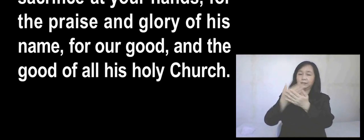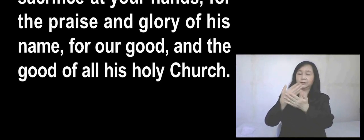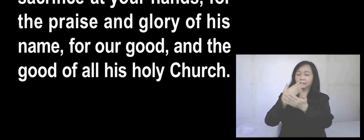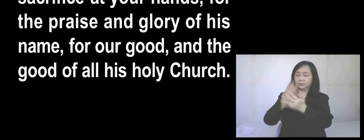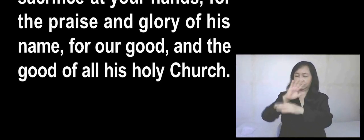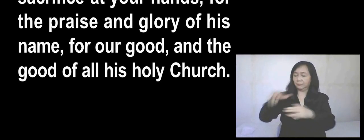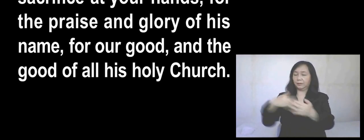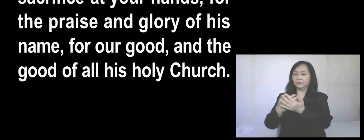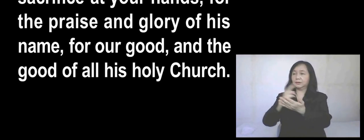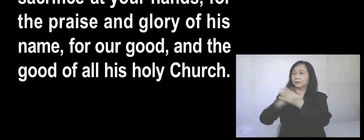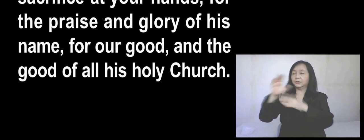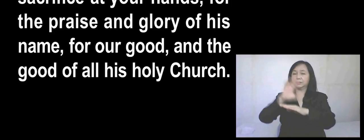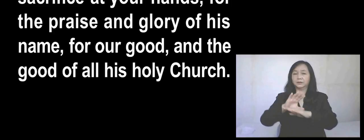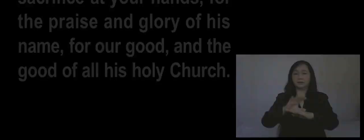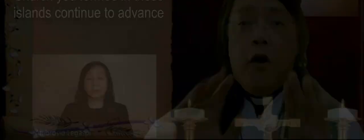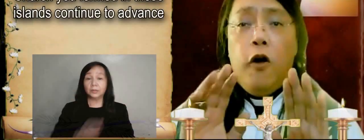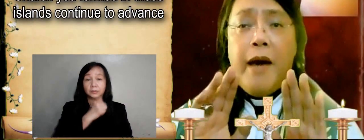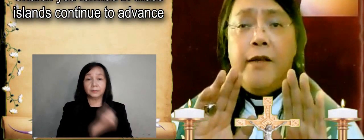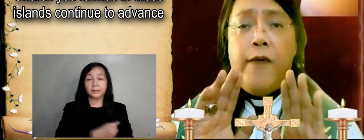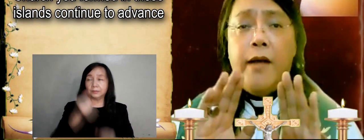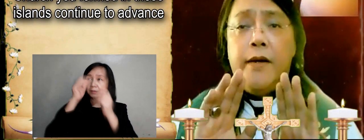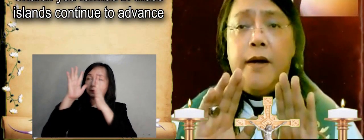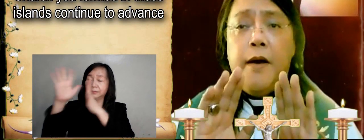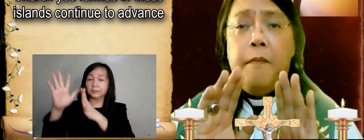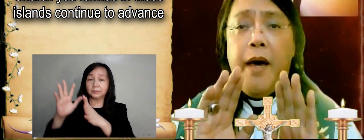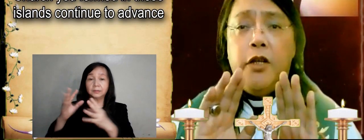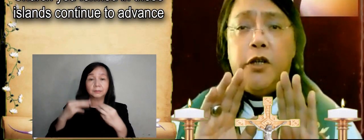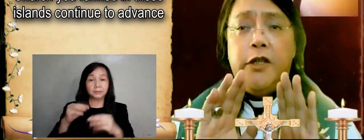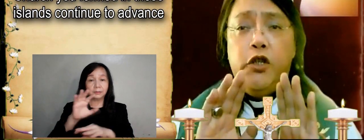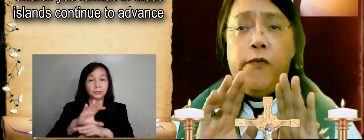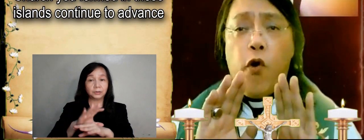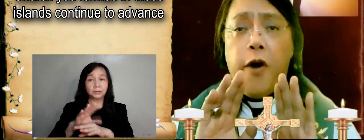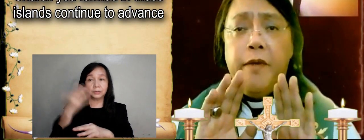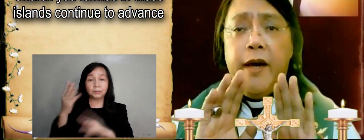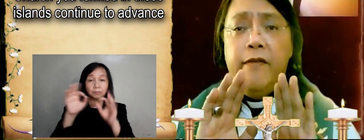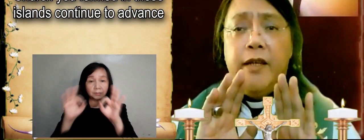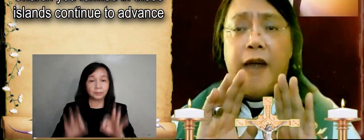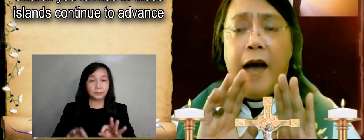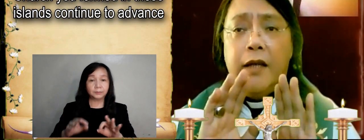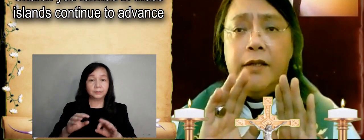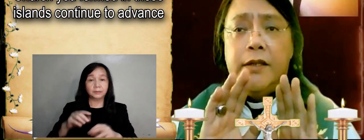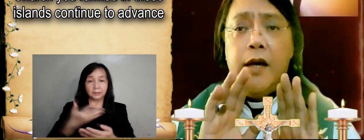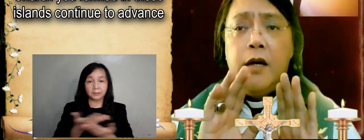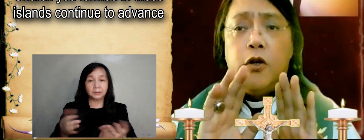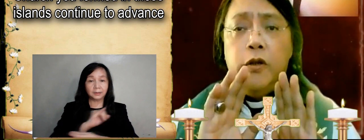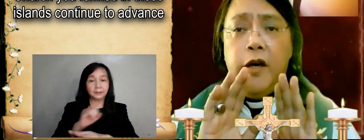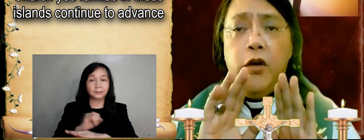our good and the good of all his holy church. Almighty Father, may the church you formed in these